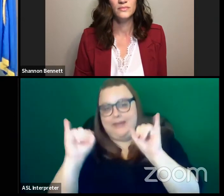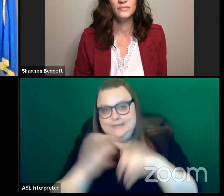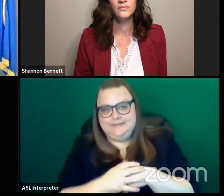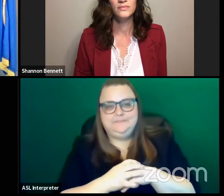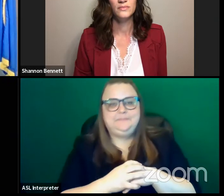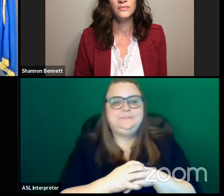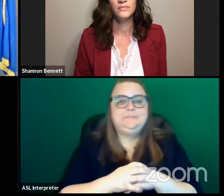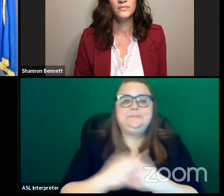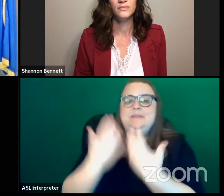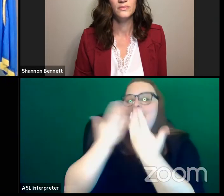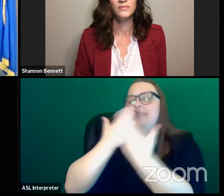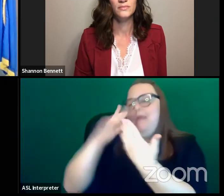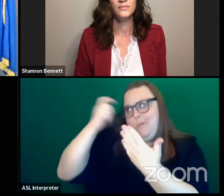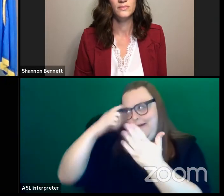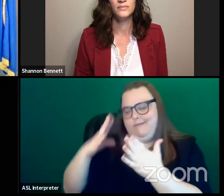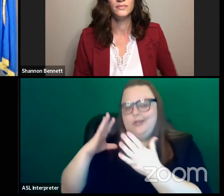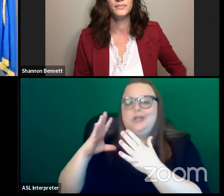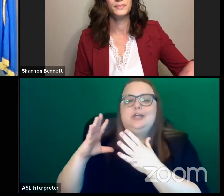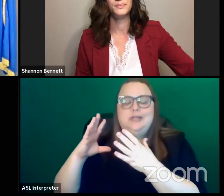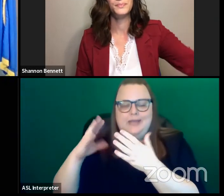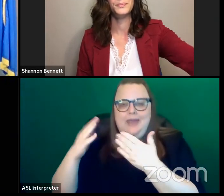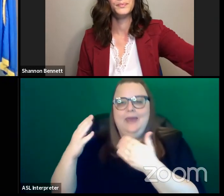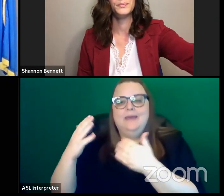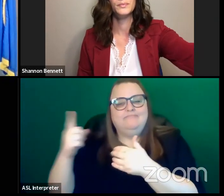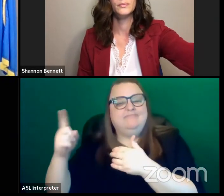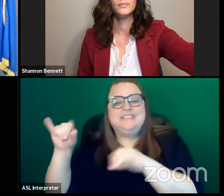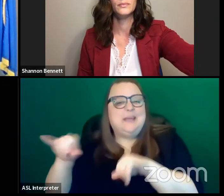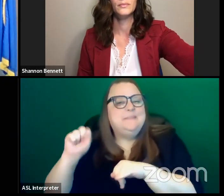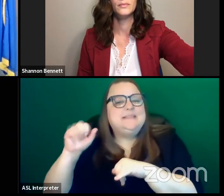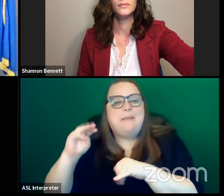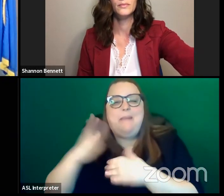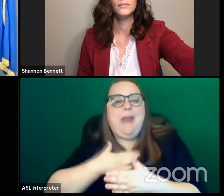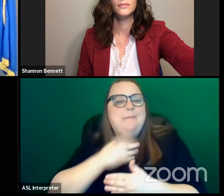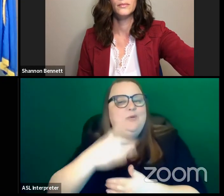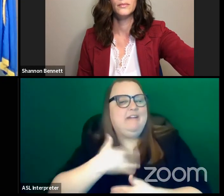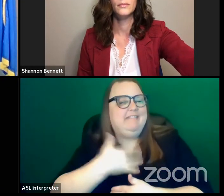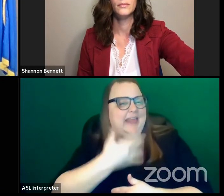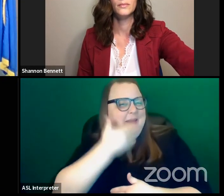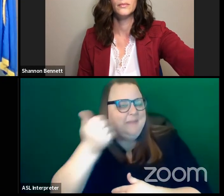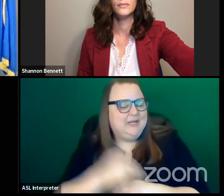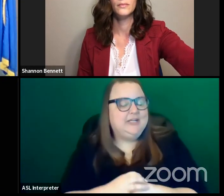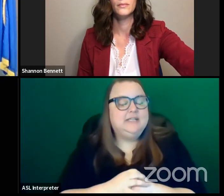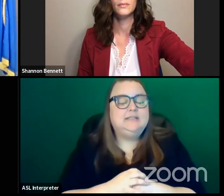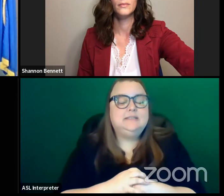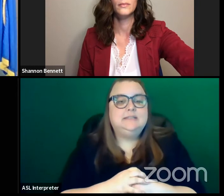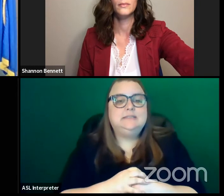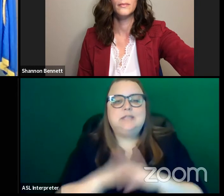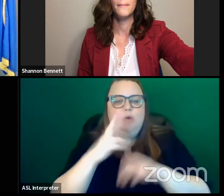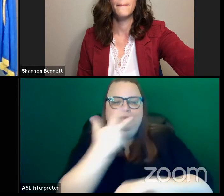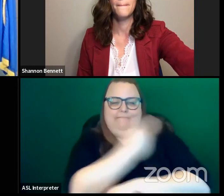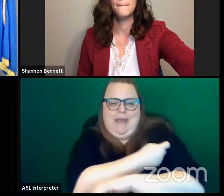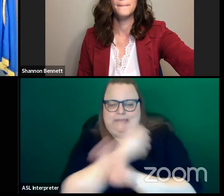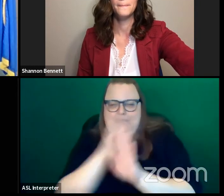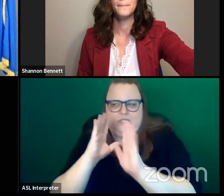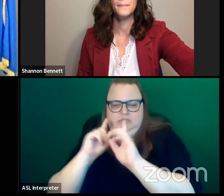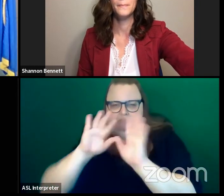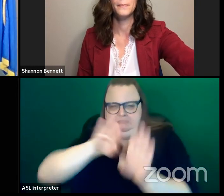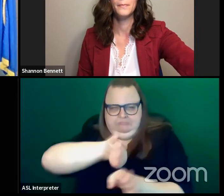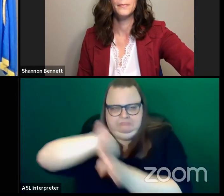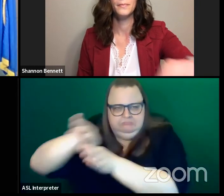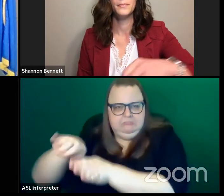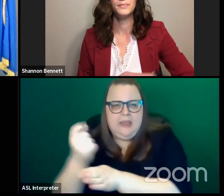Governor, and echoing Sam's comments. Glad that you're feeling better. Thank you. So turning away from the vaccination conversation a bit